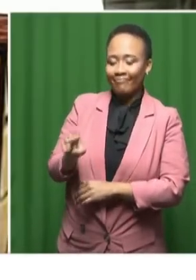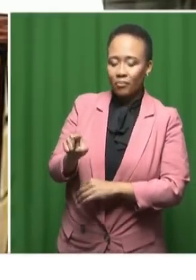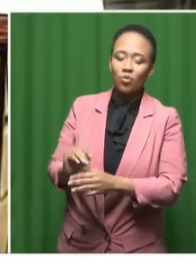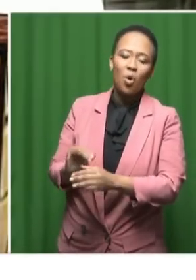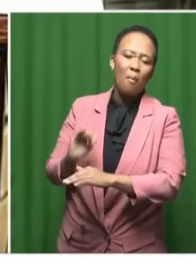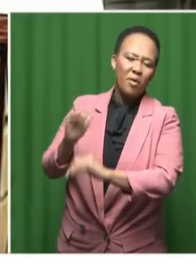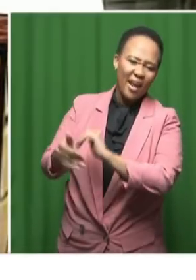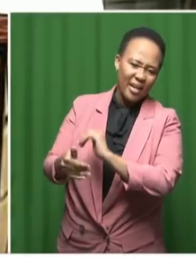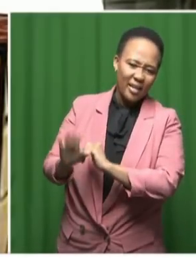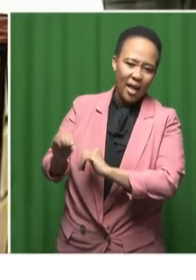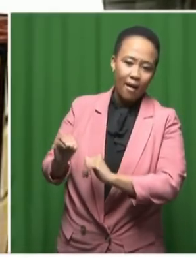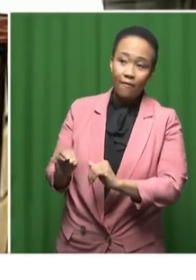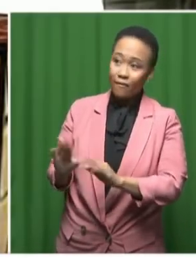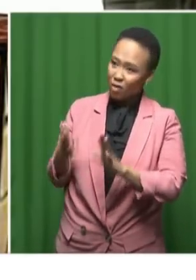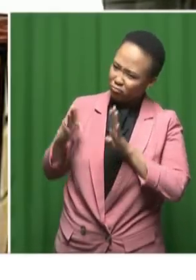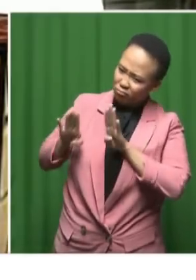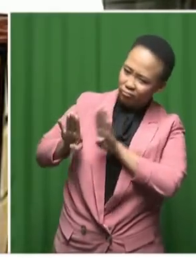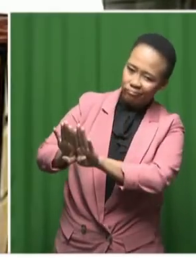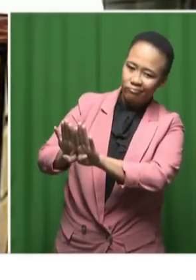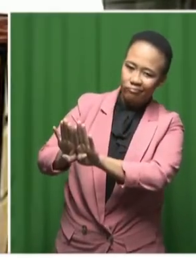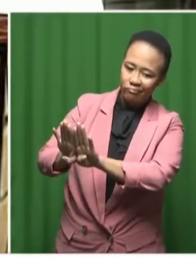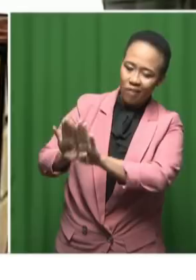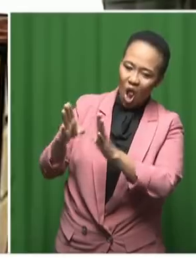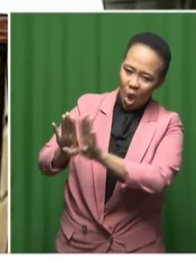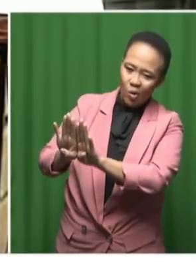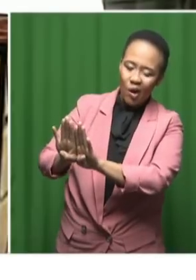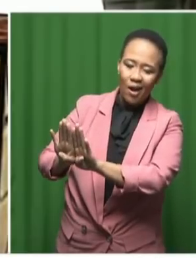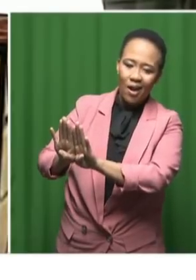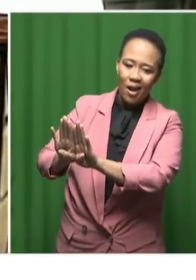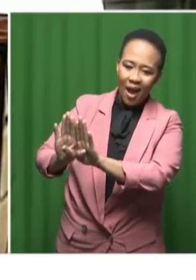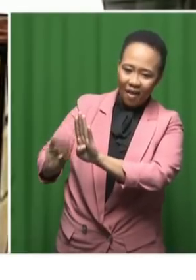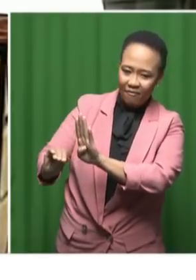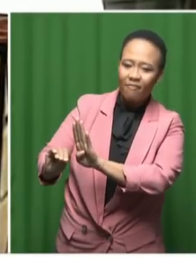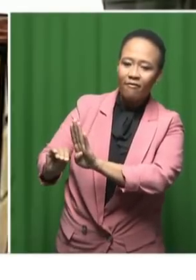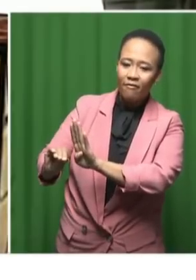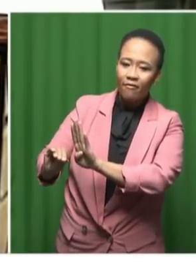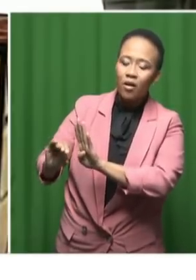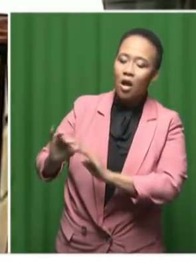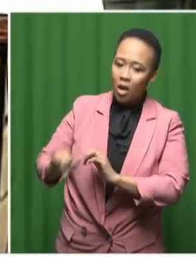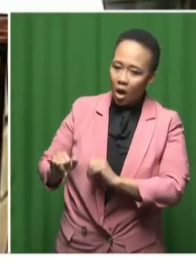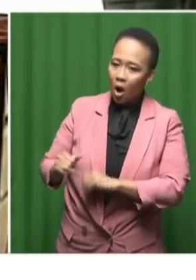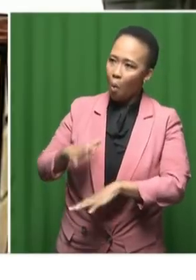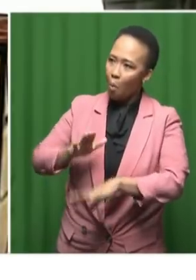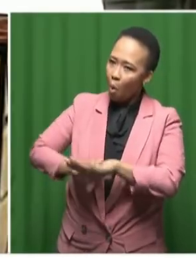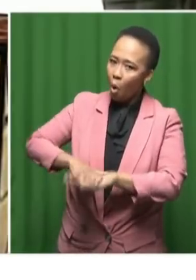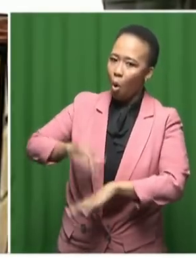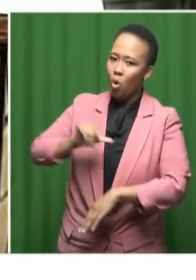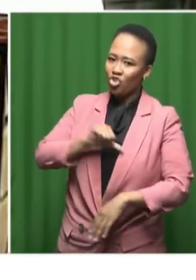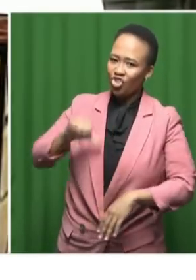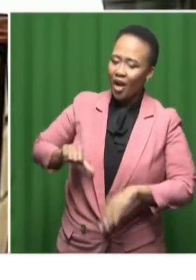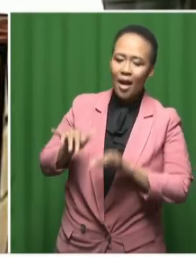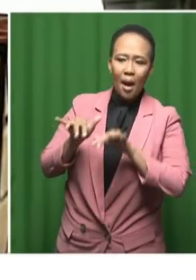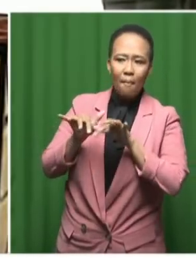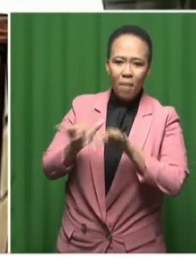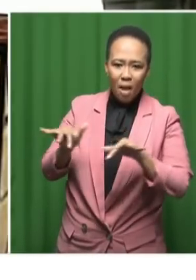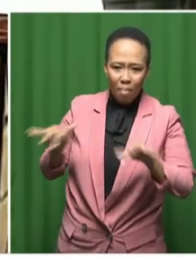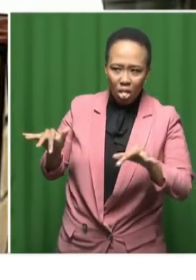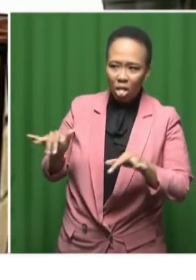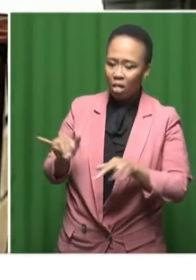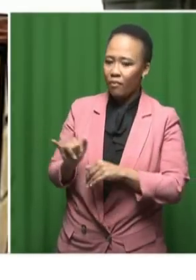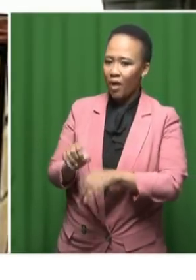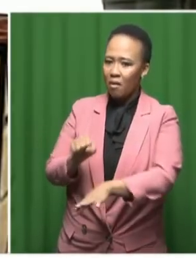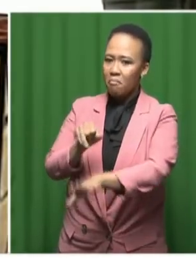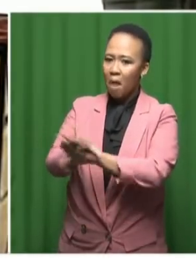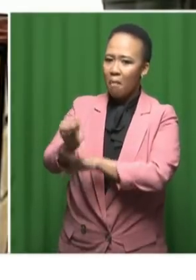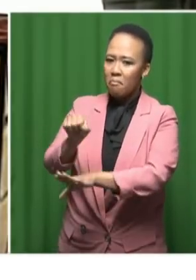severe lockdowns that did not allow the virus to infect many Chinese people within China to